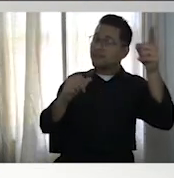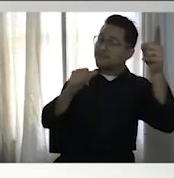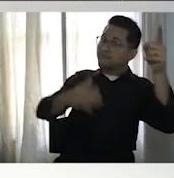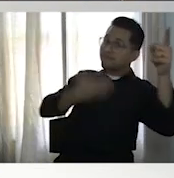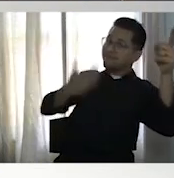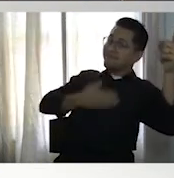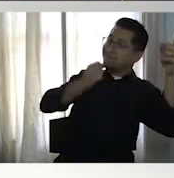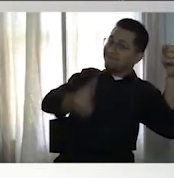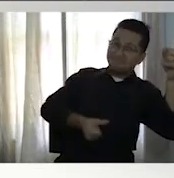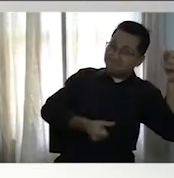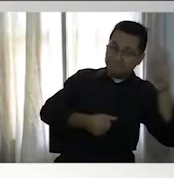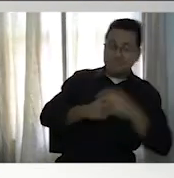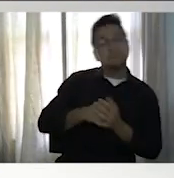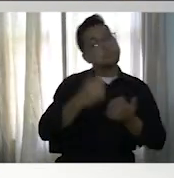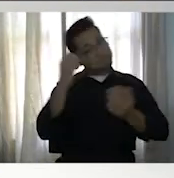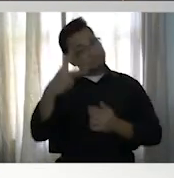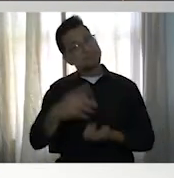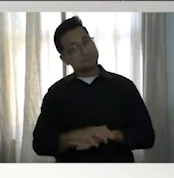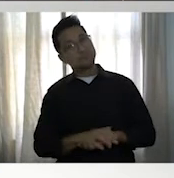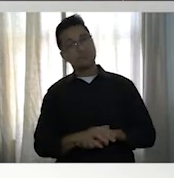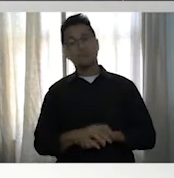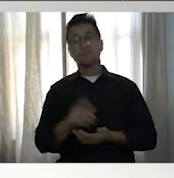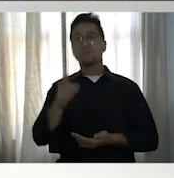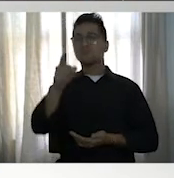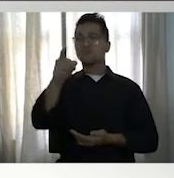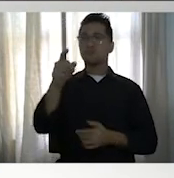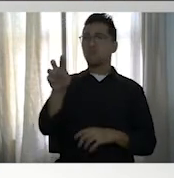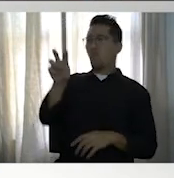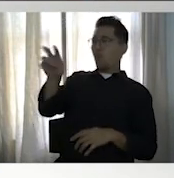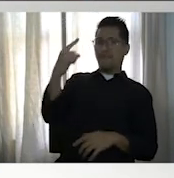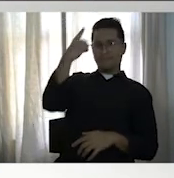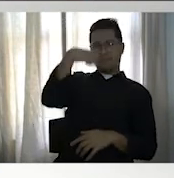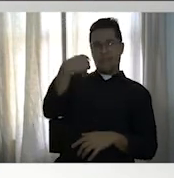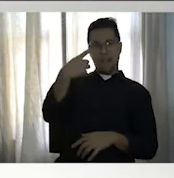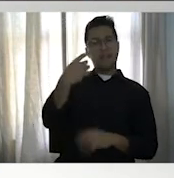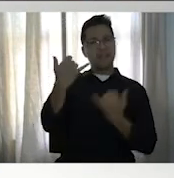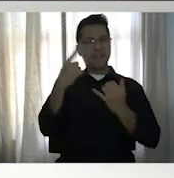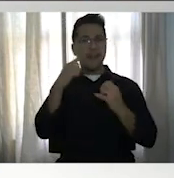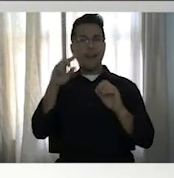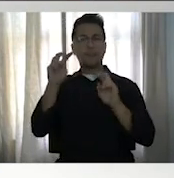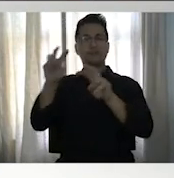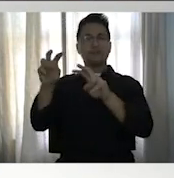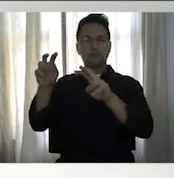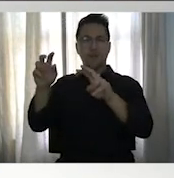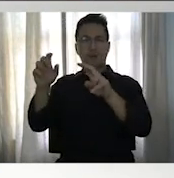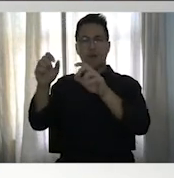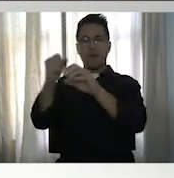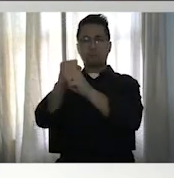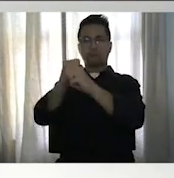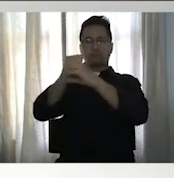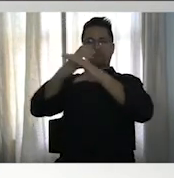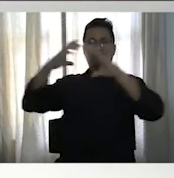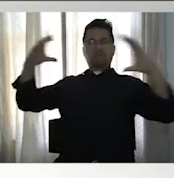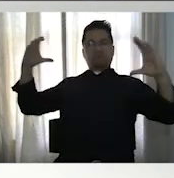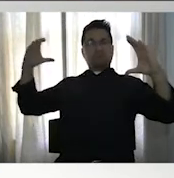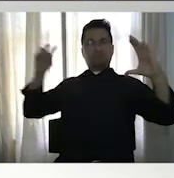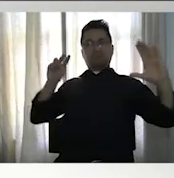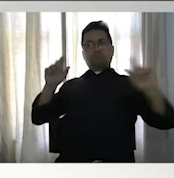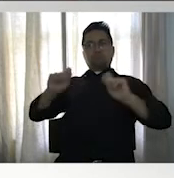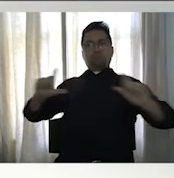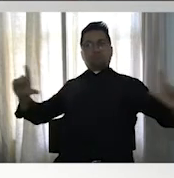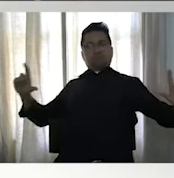Unhappy. She's unhappy. Okay. So you're looking just at her face. Now we're going to show you the whole picture, and I think you might change your